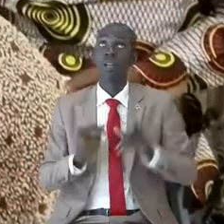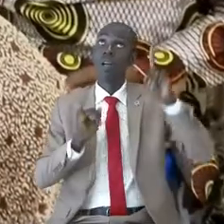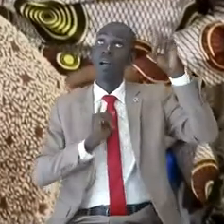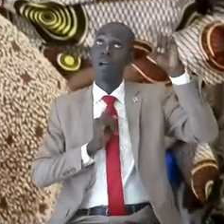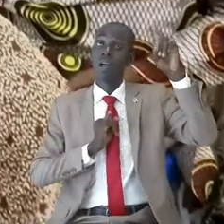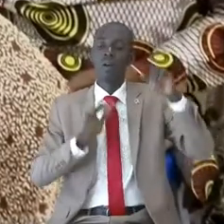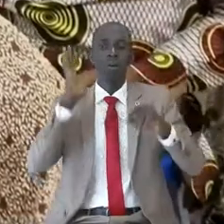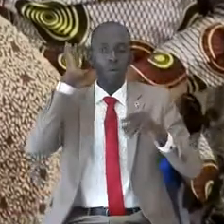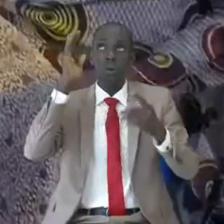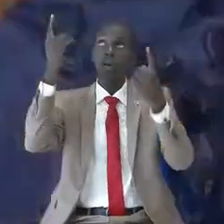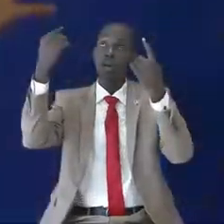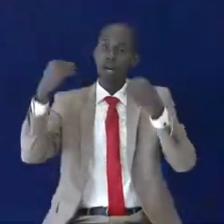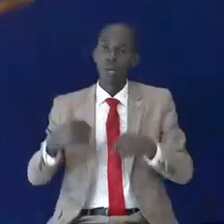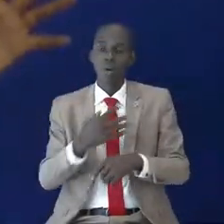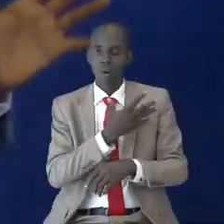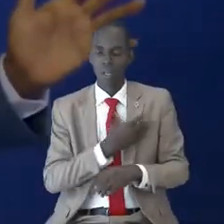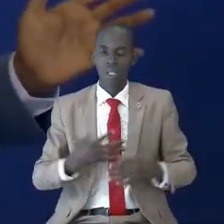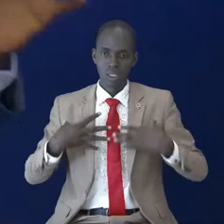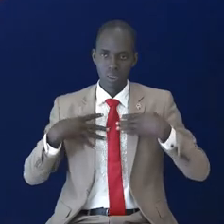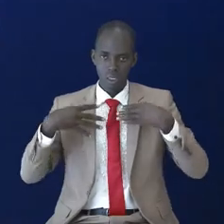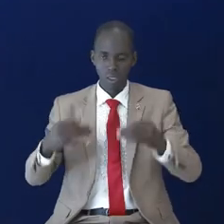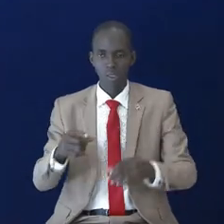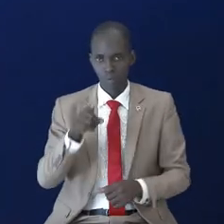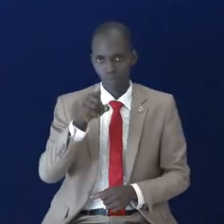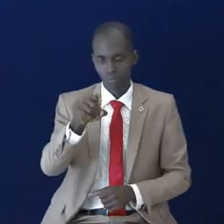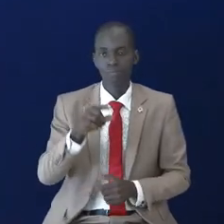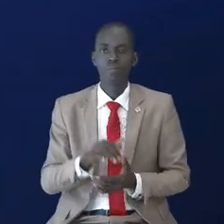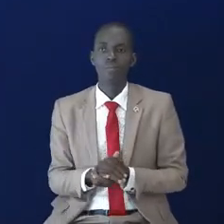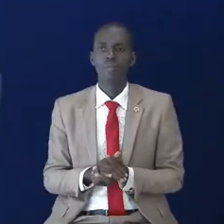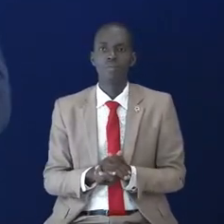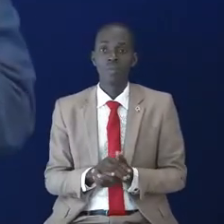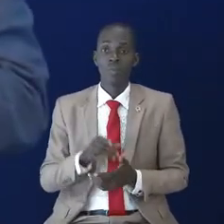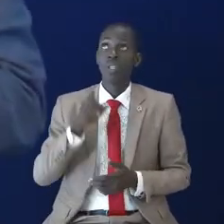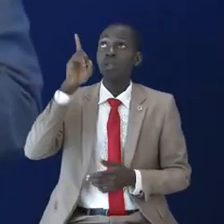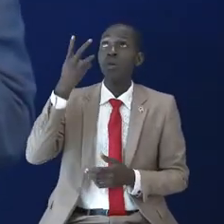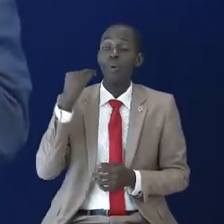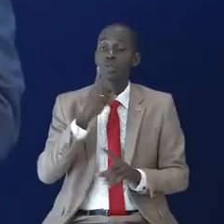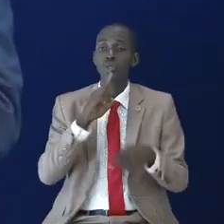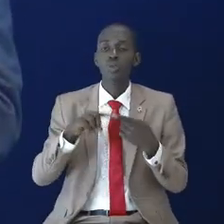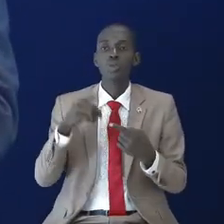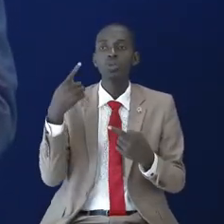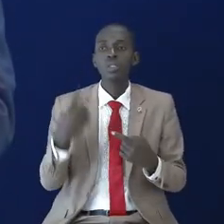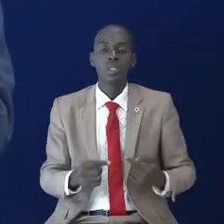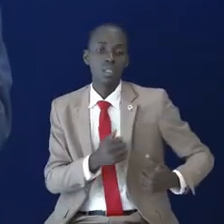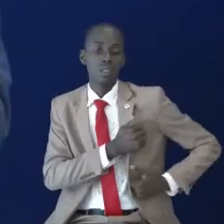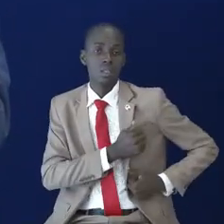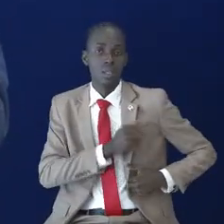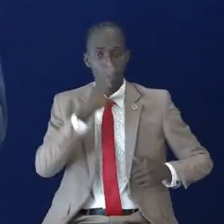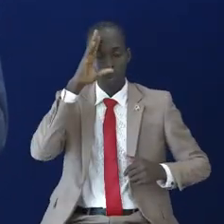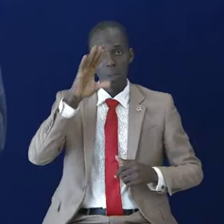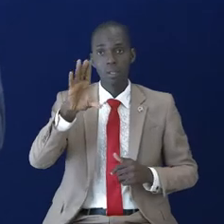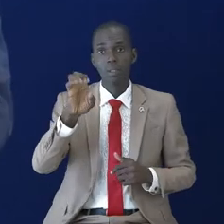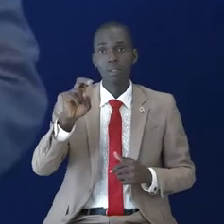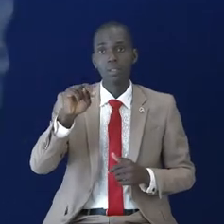will come and heal him. He was talking to the centurion that came to